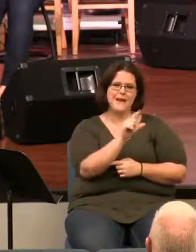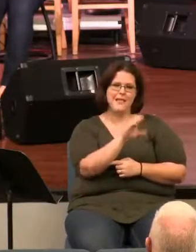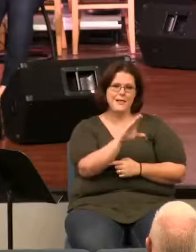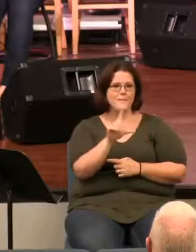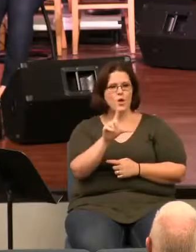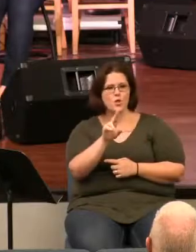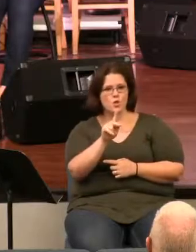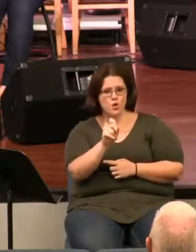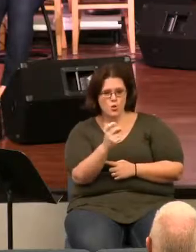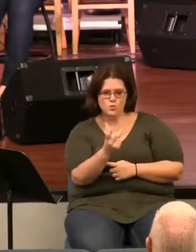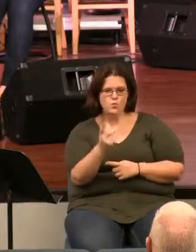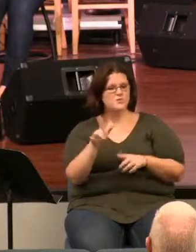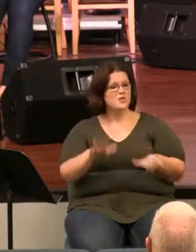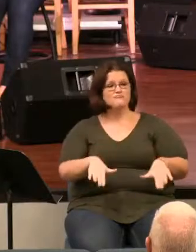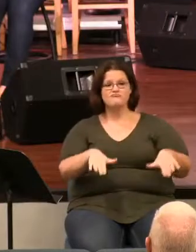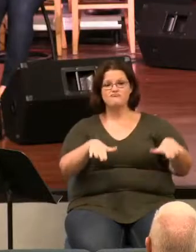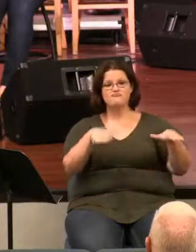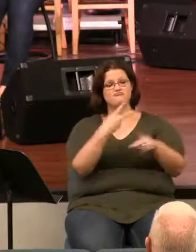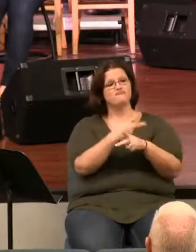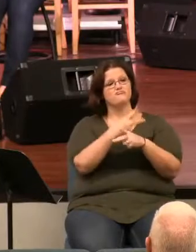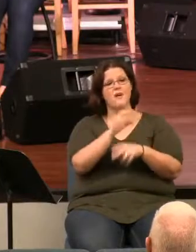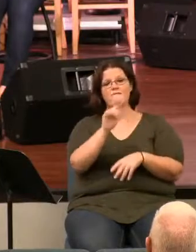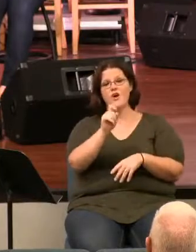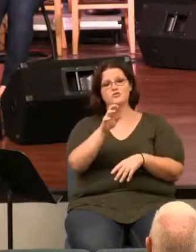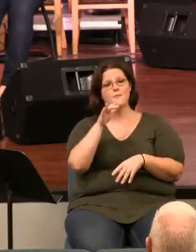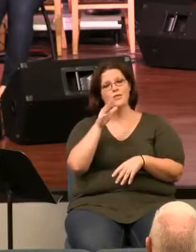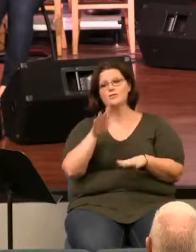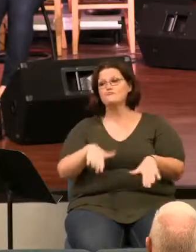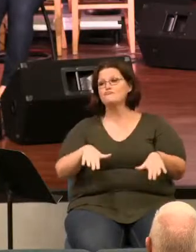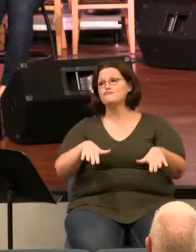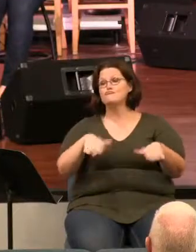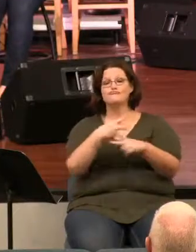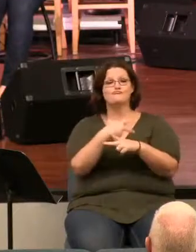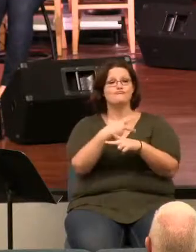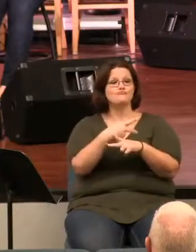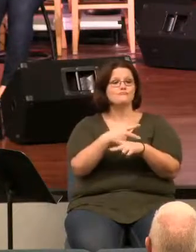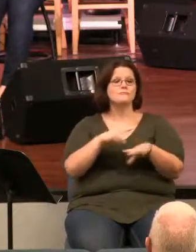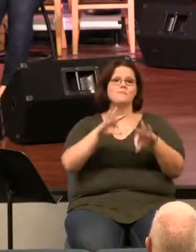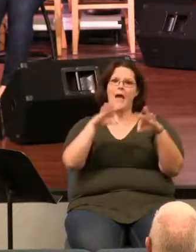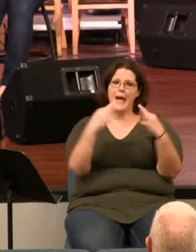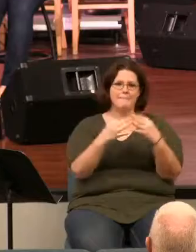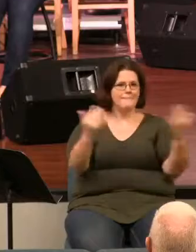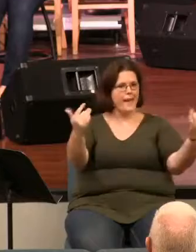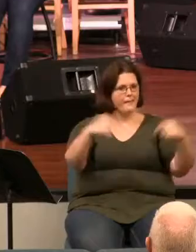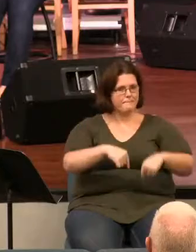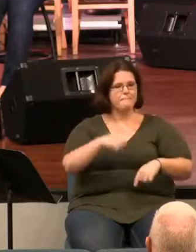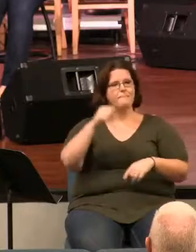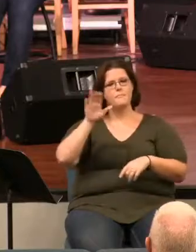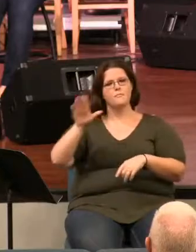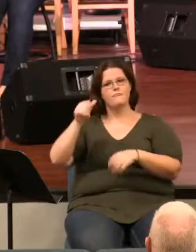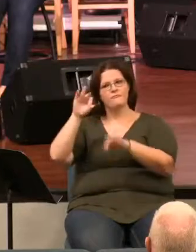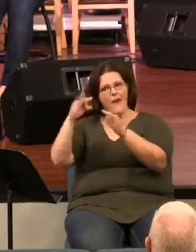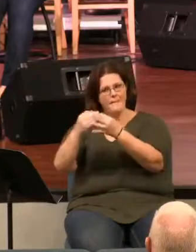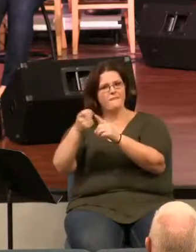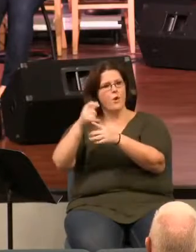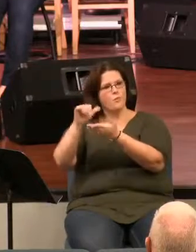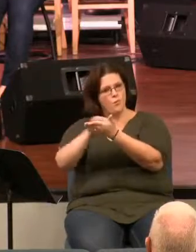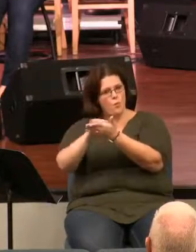Luke, and just went ahead and adopted them. And the family was here, brothers from New York and New Jersey and